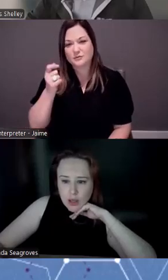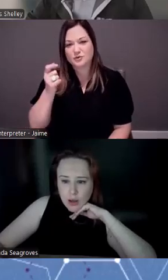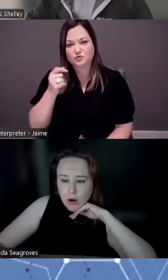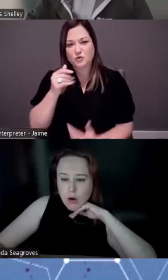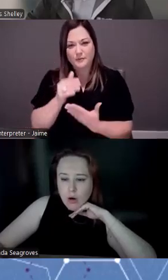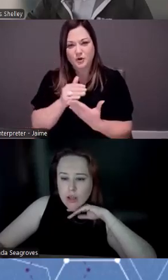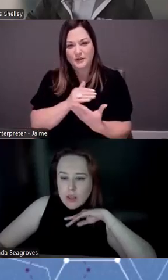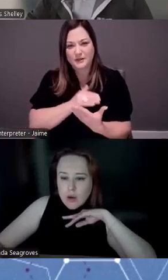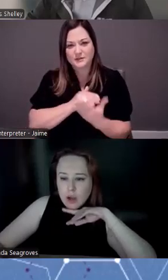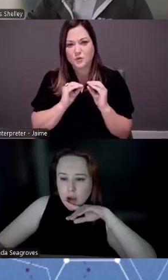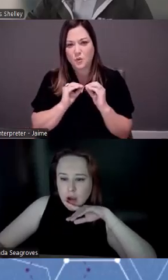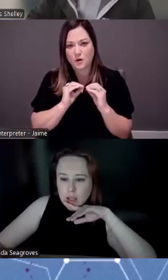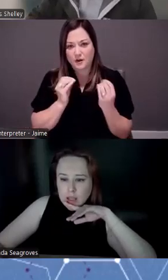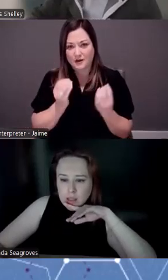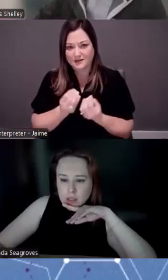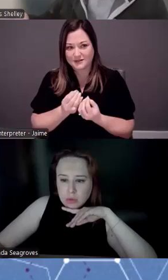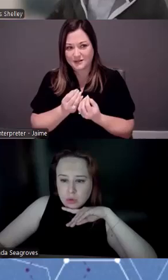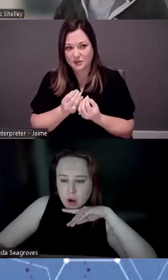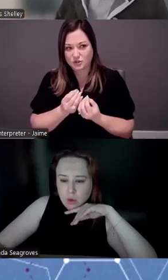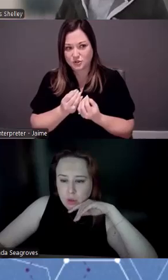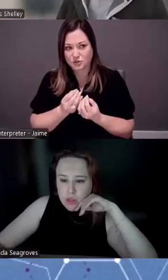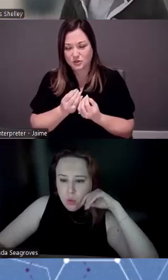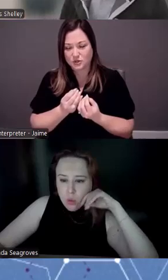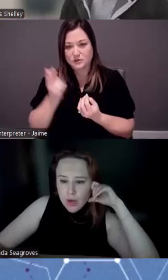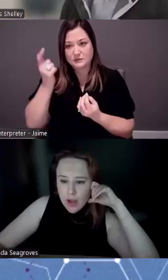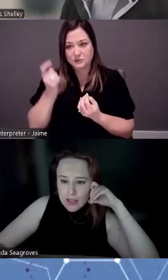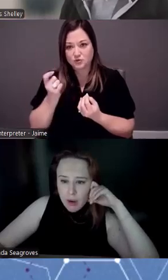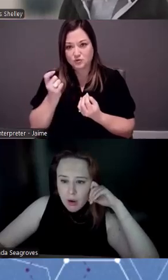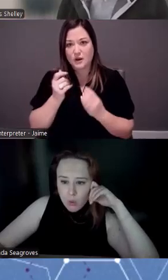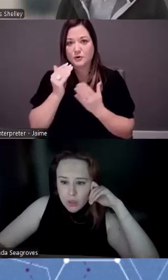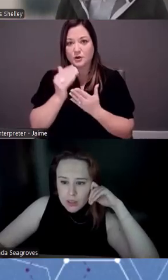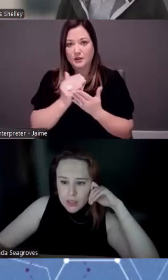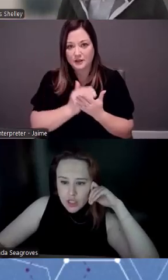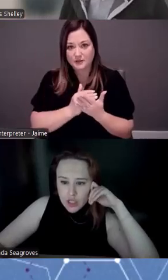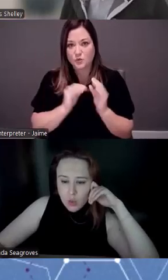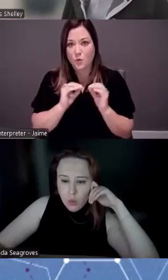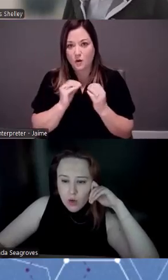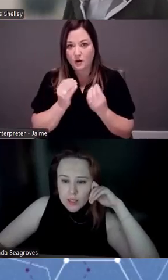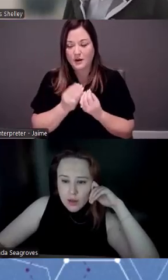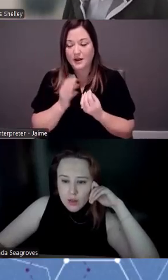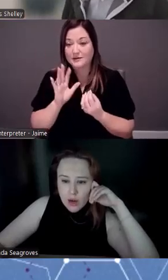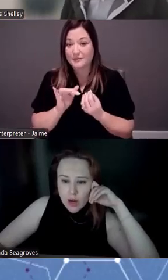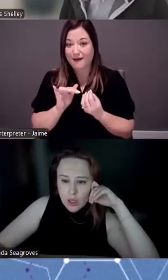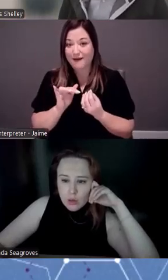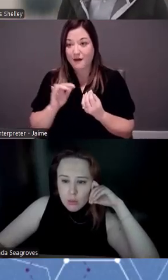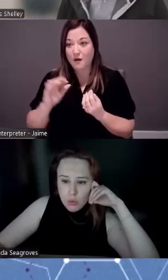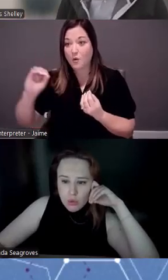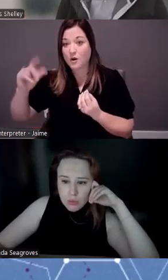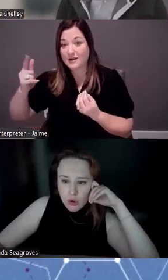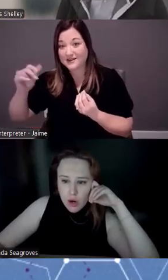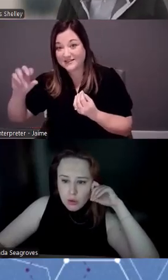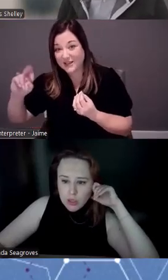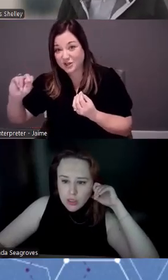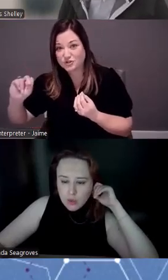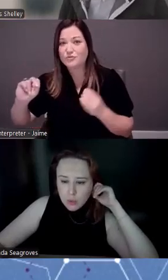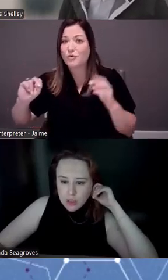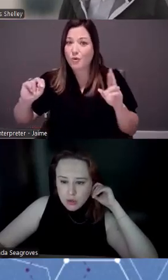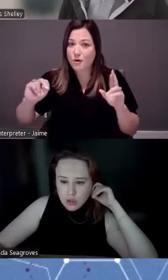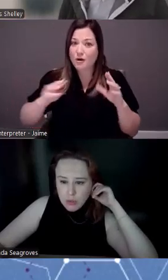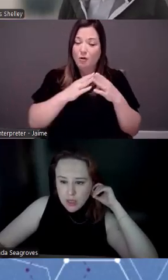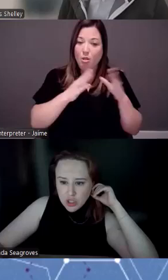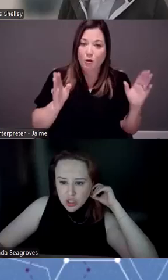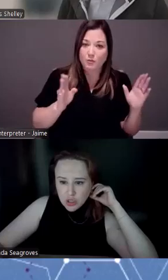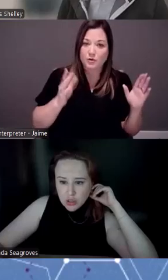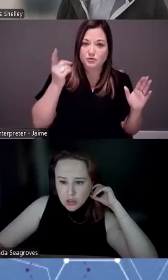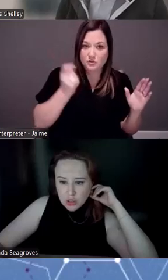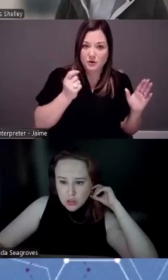organization, is the subscriber list organized by organization, or is it there a global subscriber list for